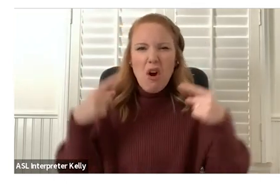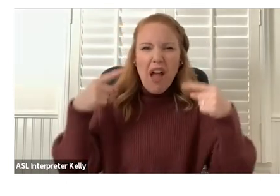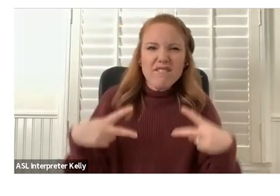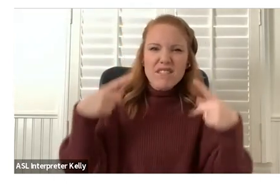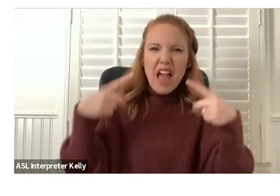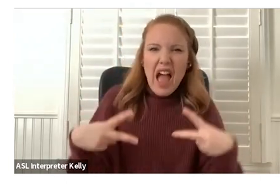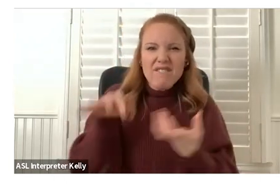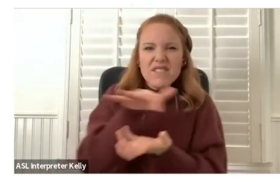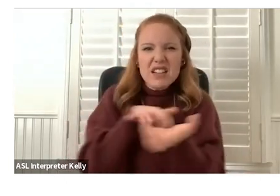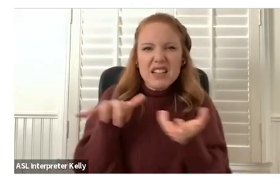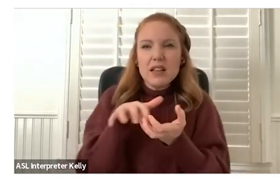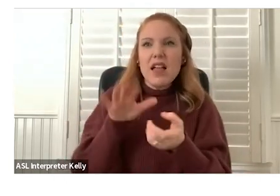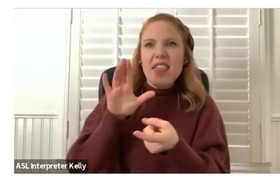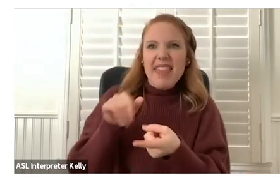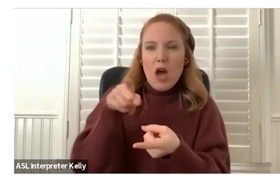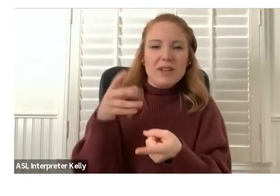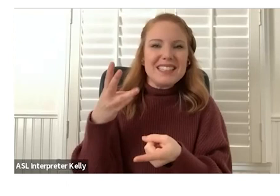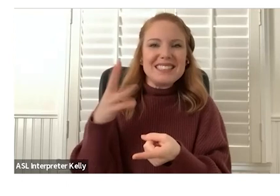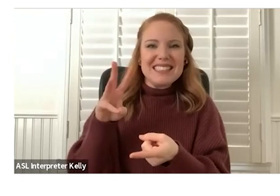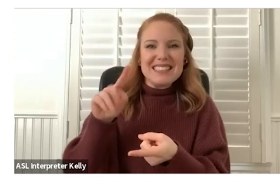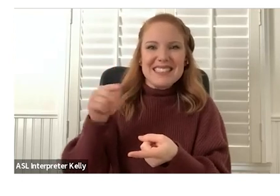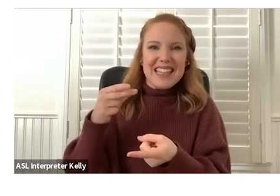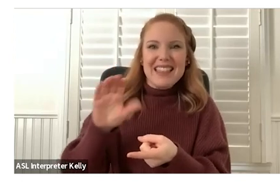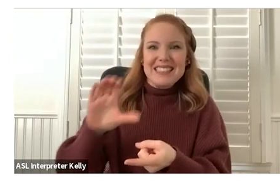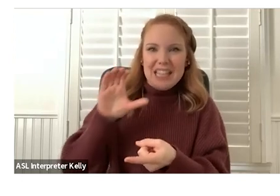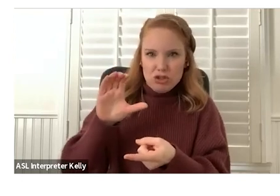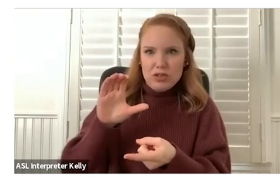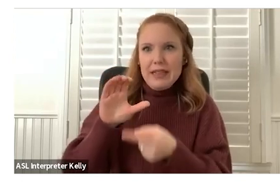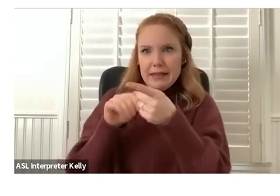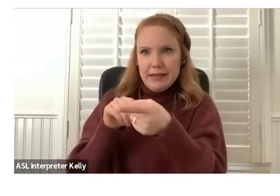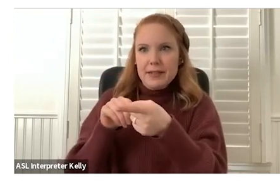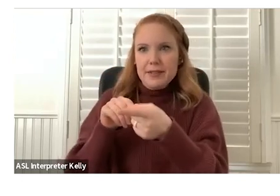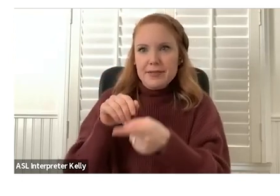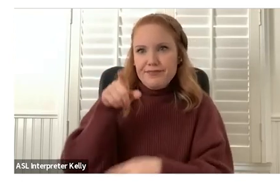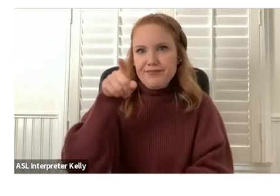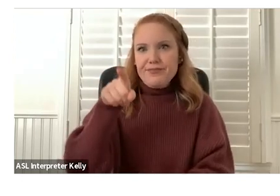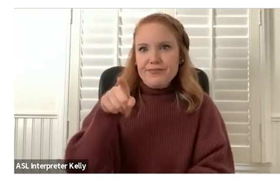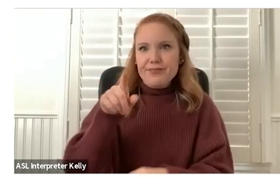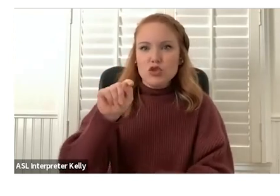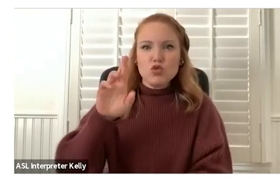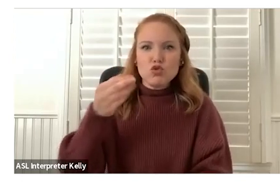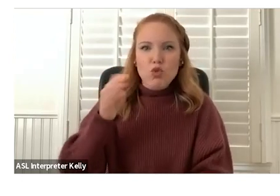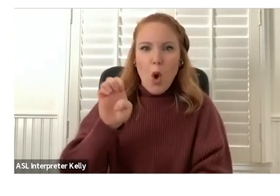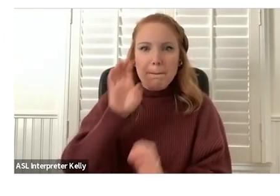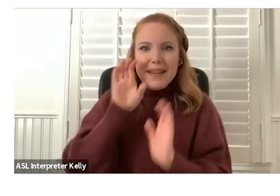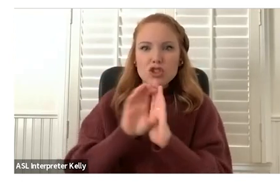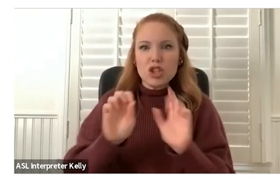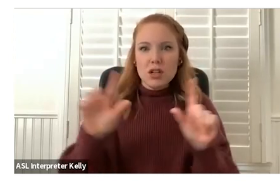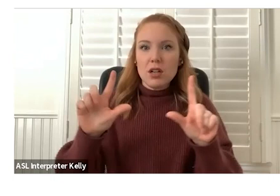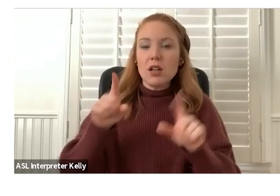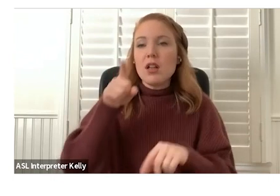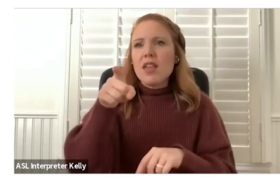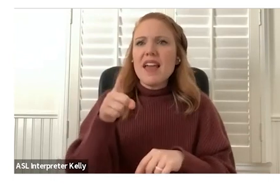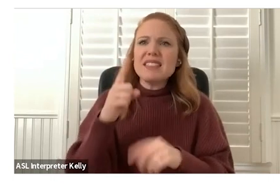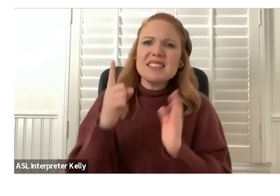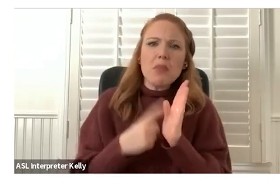hand, they were, because they didn't have that exposure, they were often portrayed as bestial, on par with the animal world.